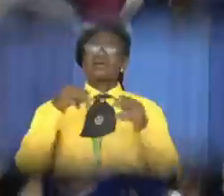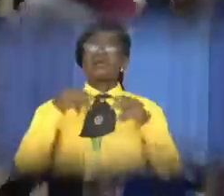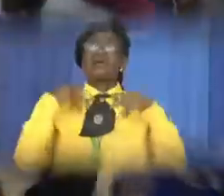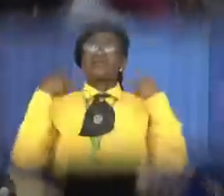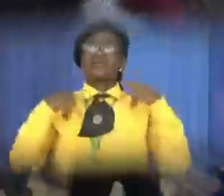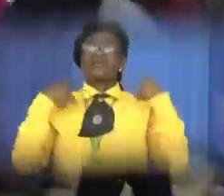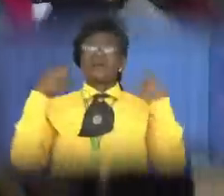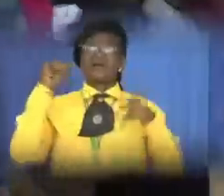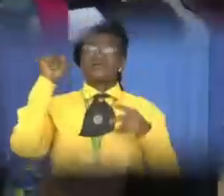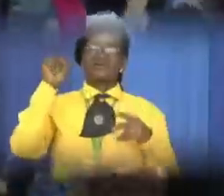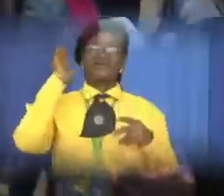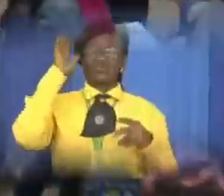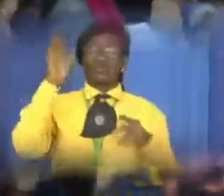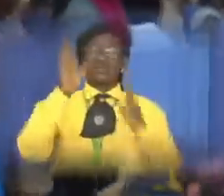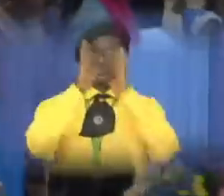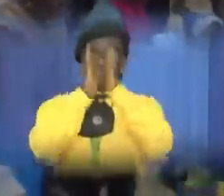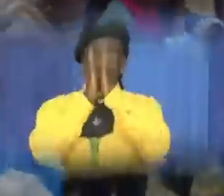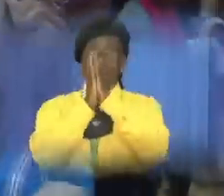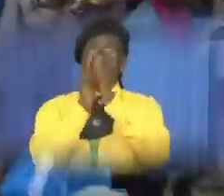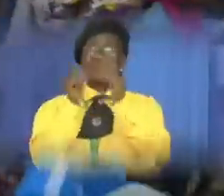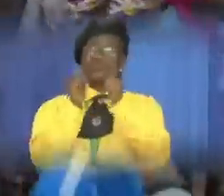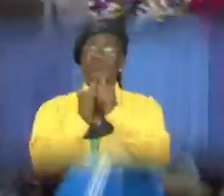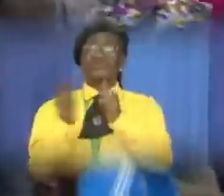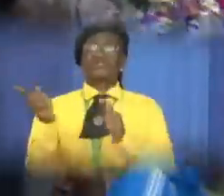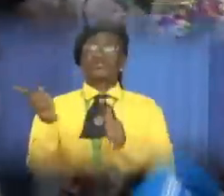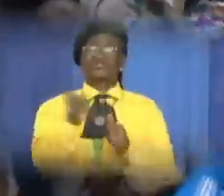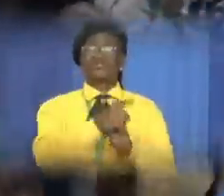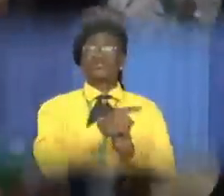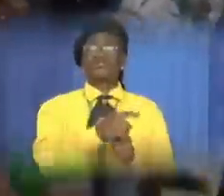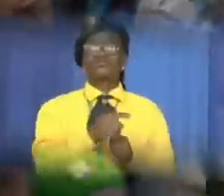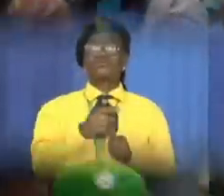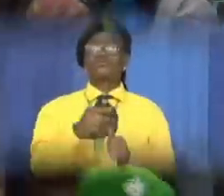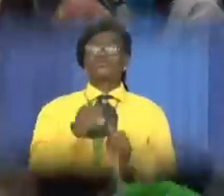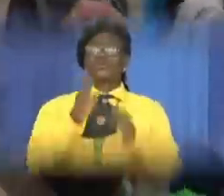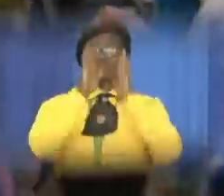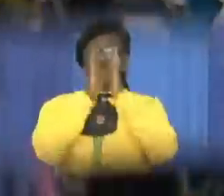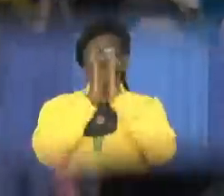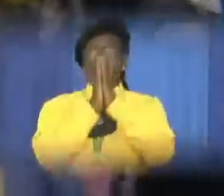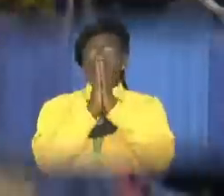get back to our seat very quickly, please, so that we can proceed.